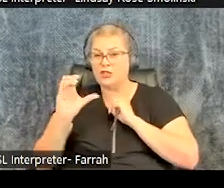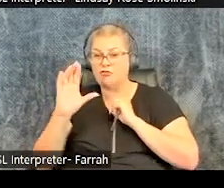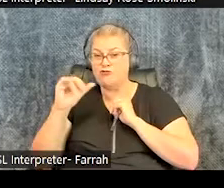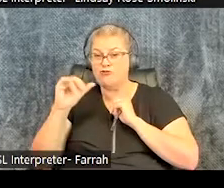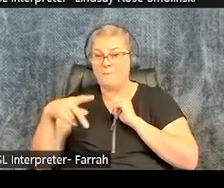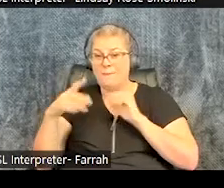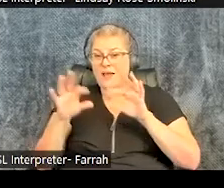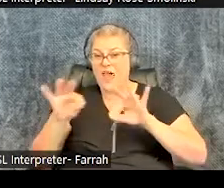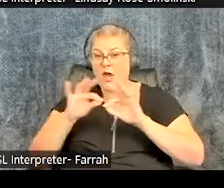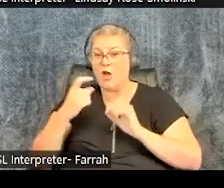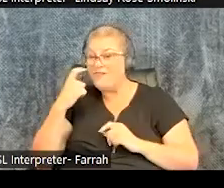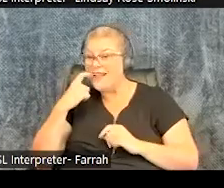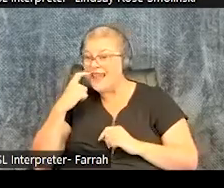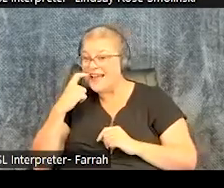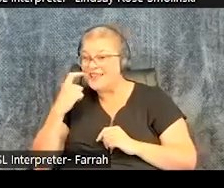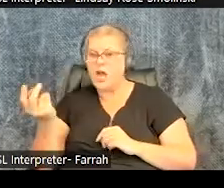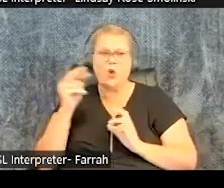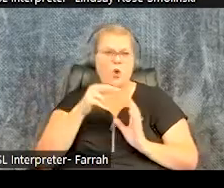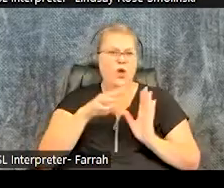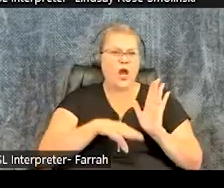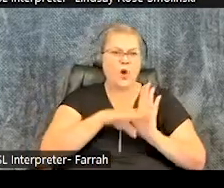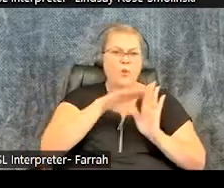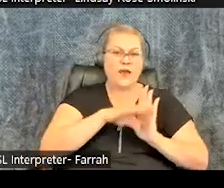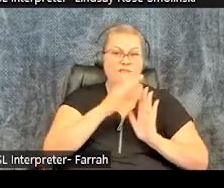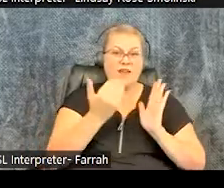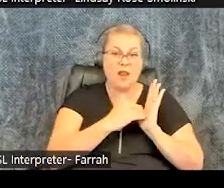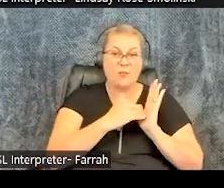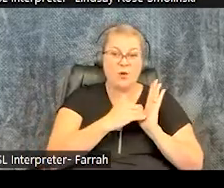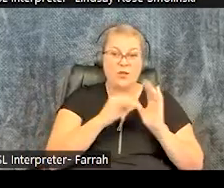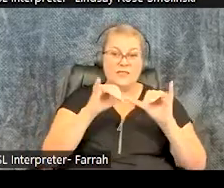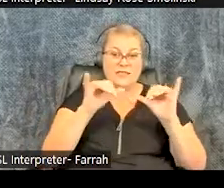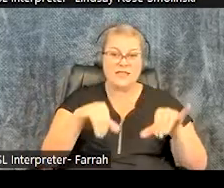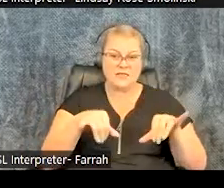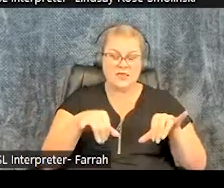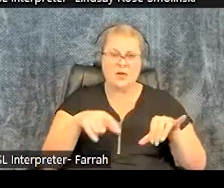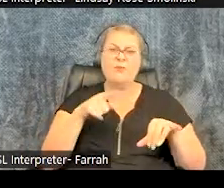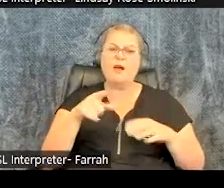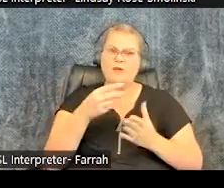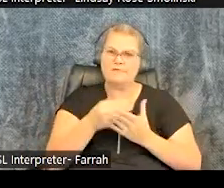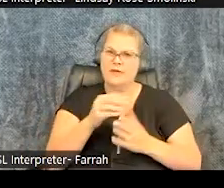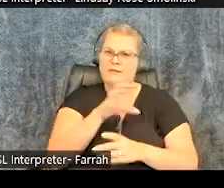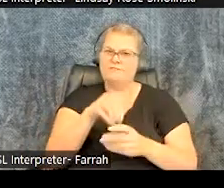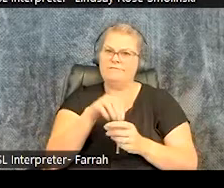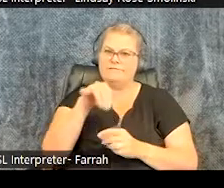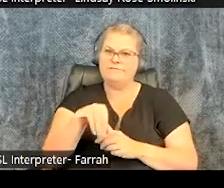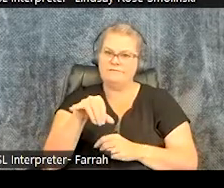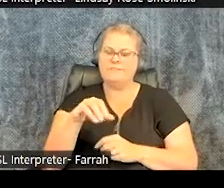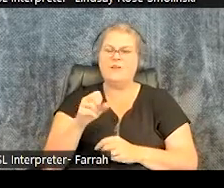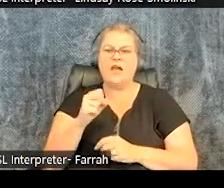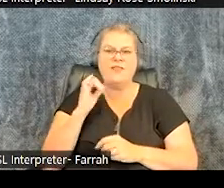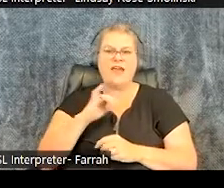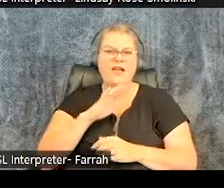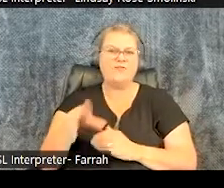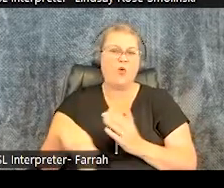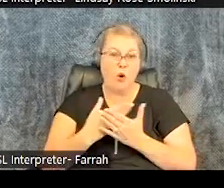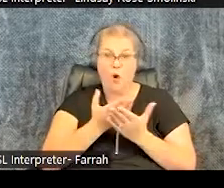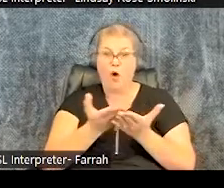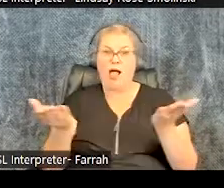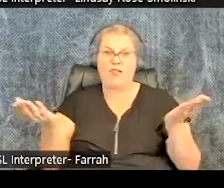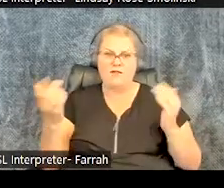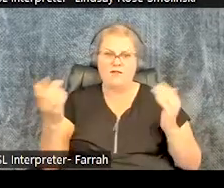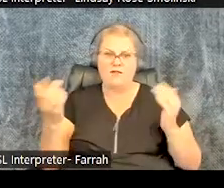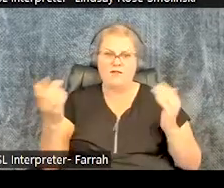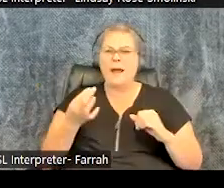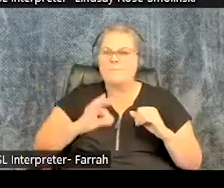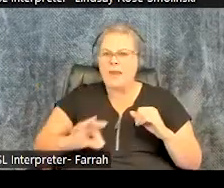and you look at a refillable system, there's gross margin in there. And that's for all of you. And that's, we're a benefit